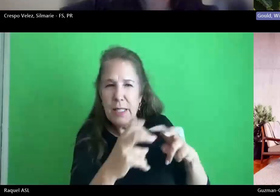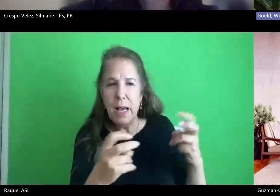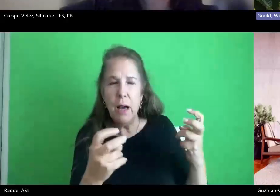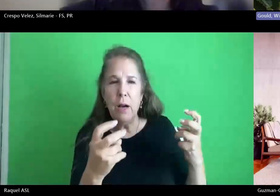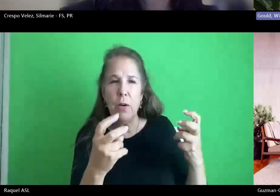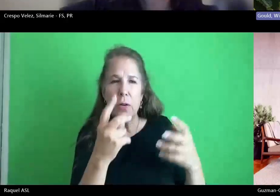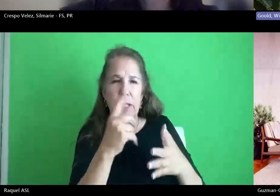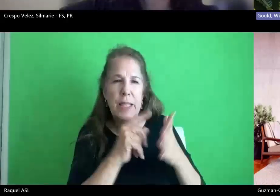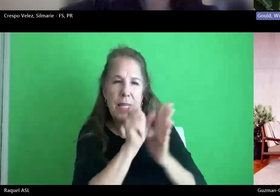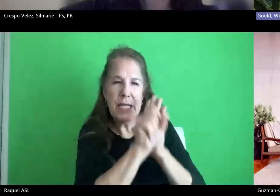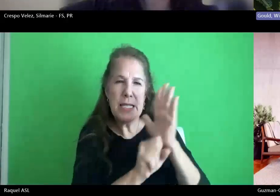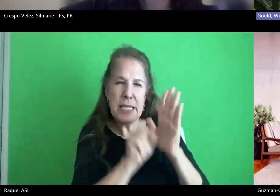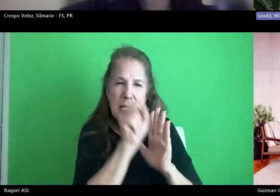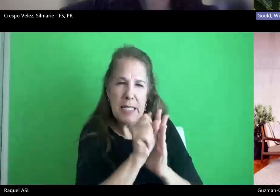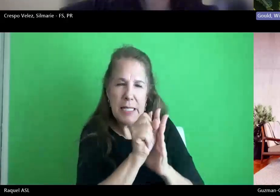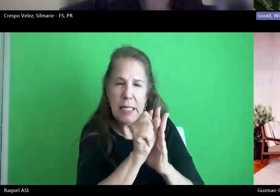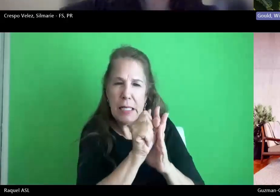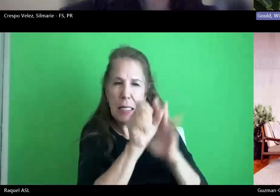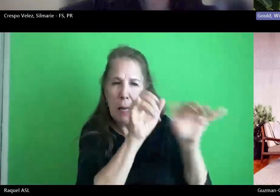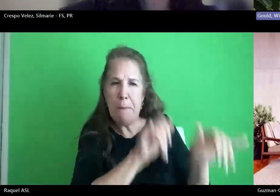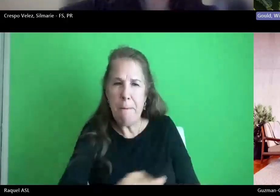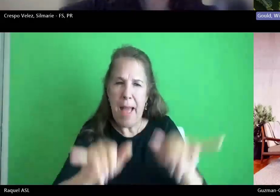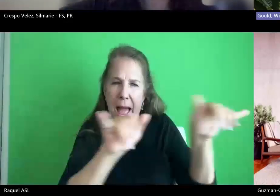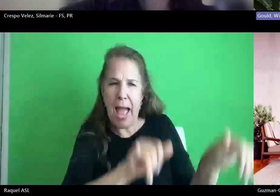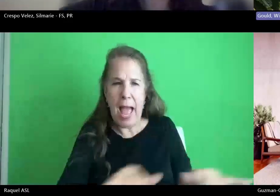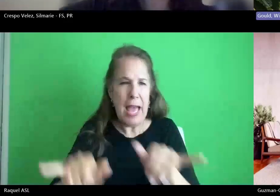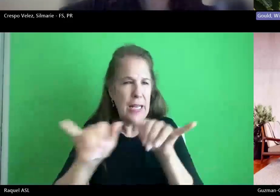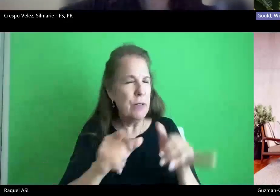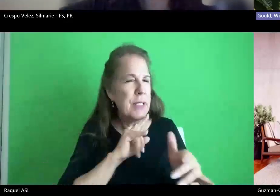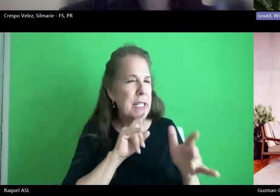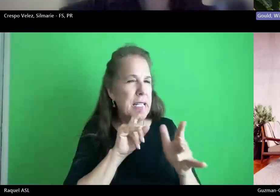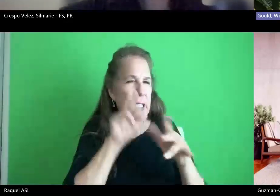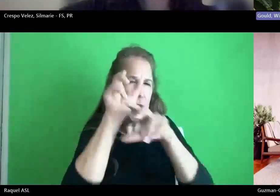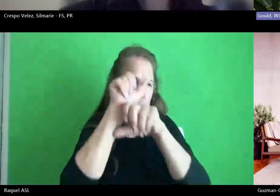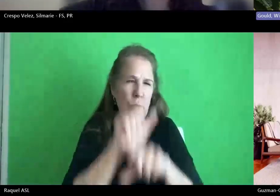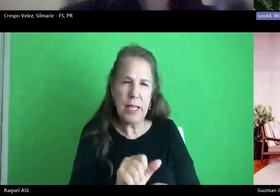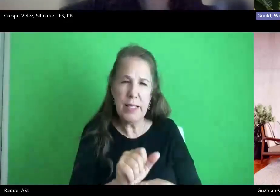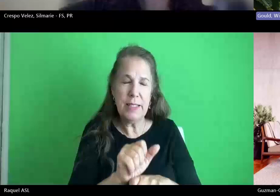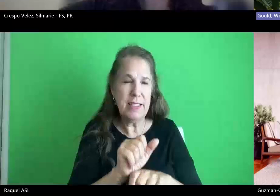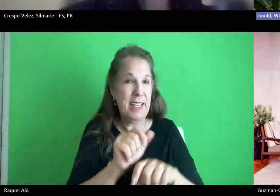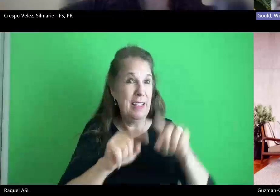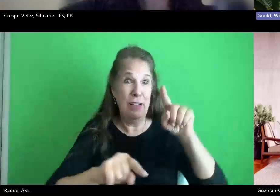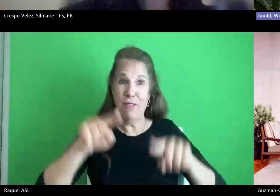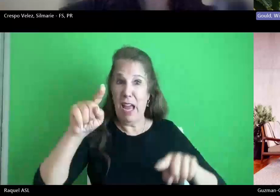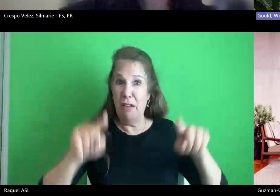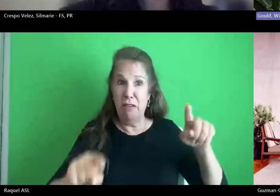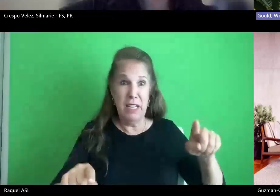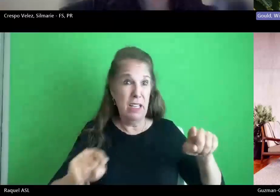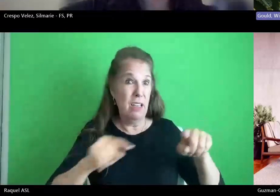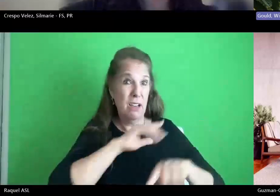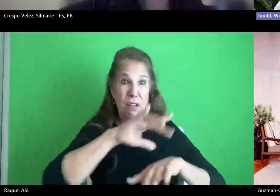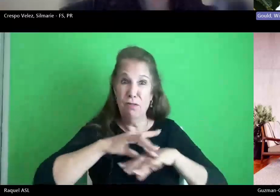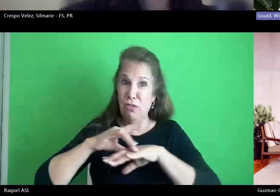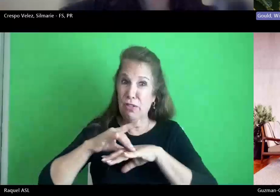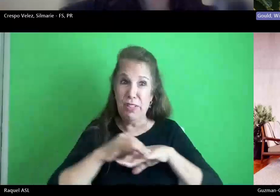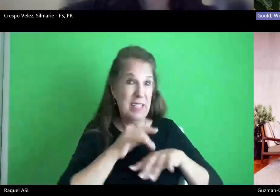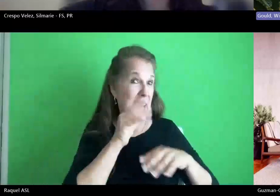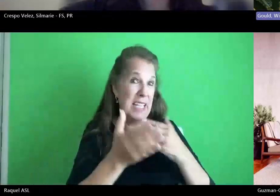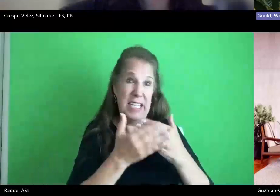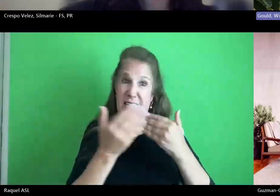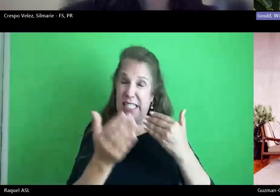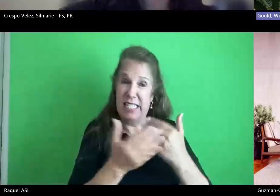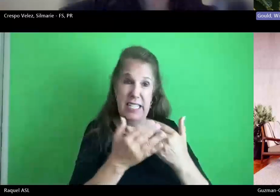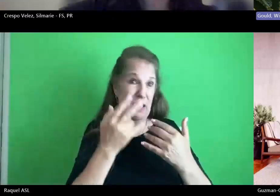seasonal patterns and the trends and how they vary geographically has not been an easy task. There's not a lot